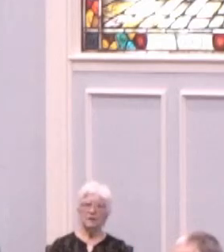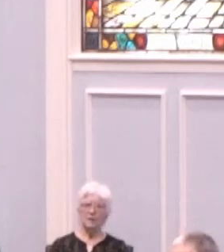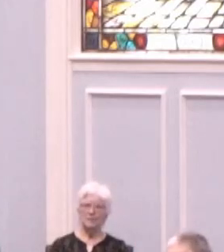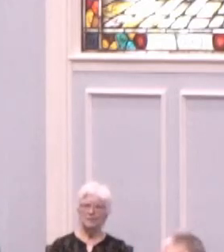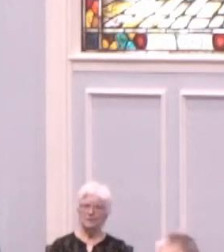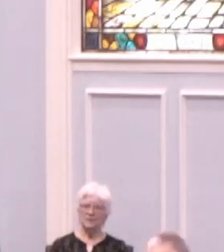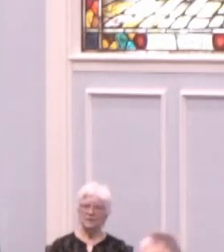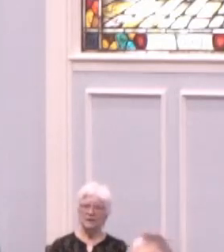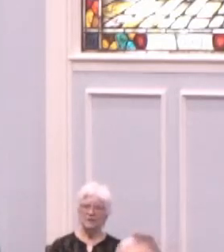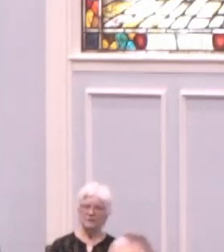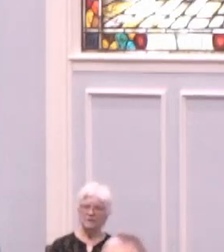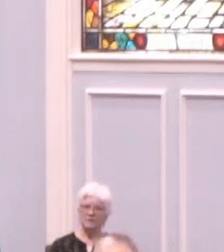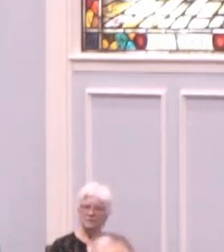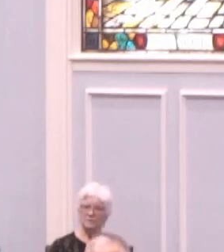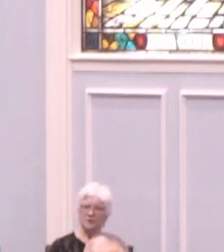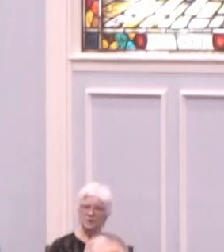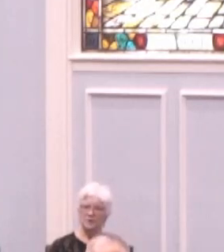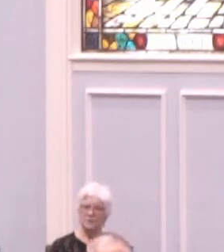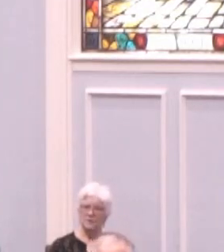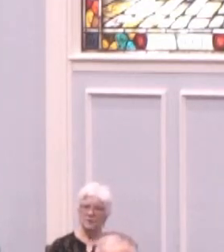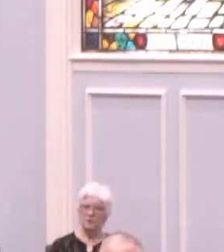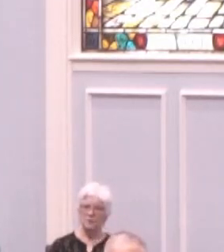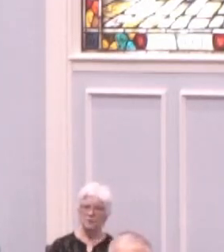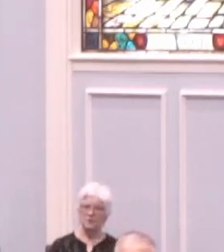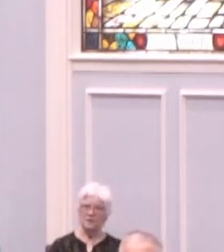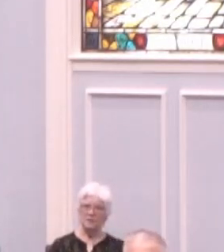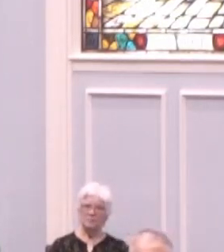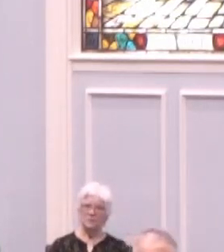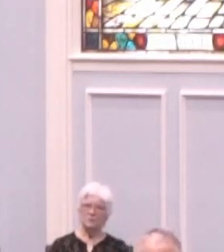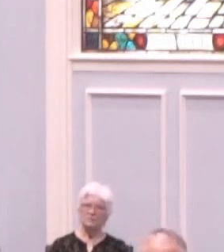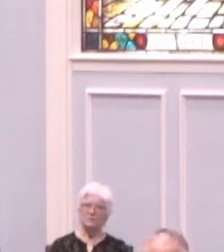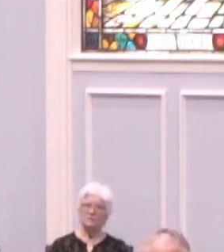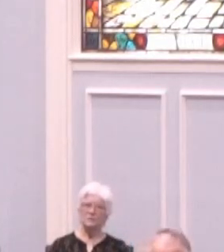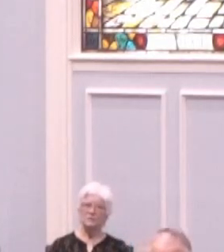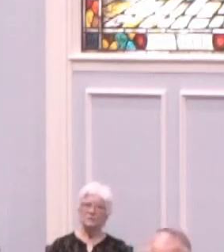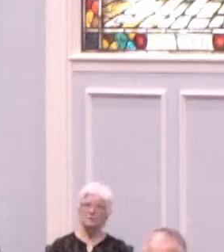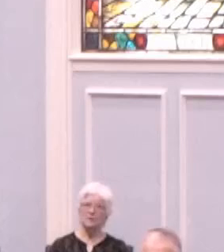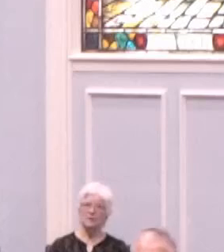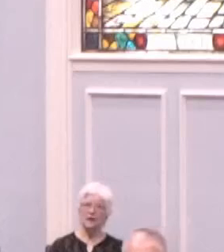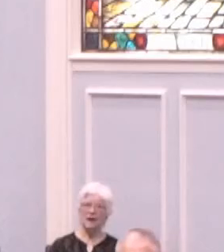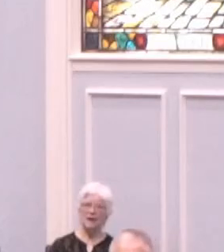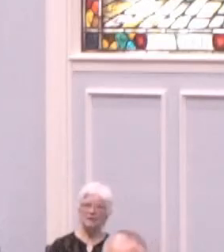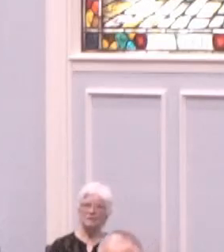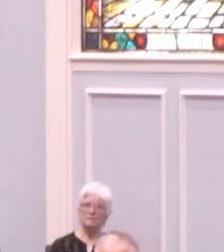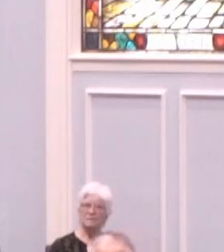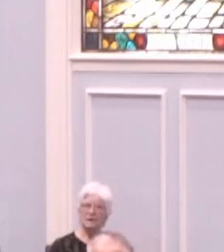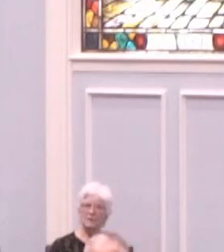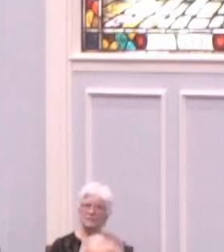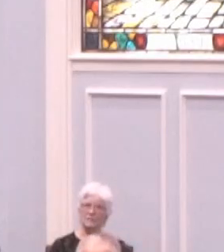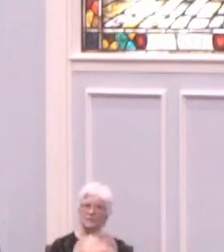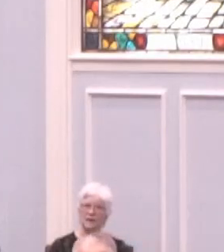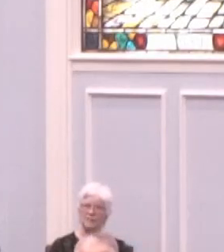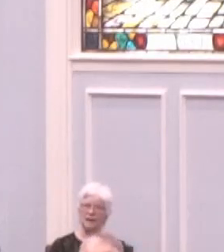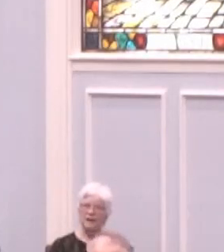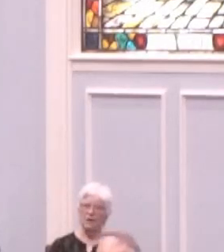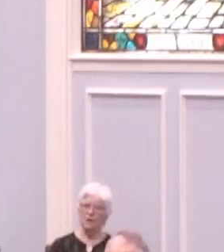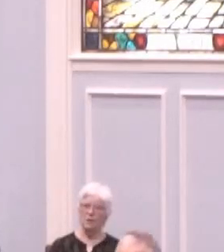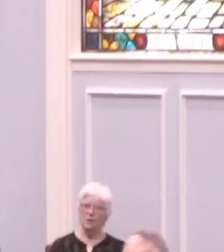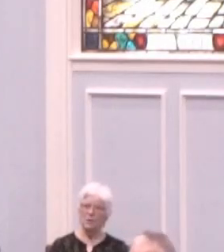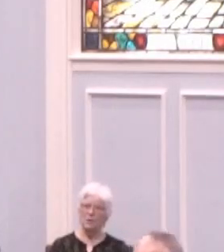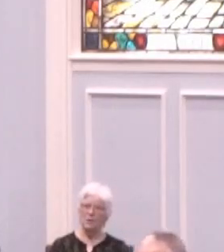been adopted as his very own. I'm moving to the big house, his house is now